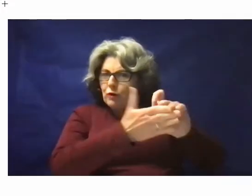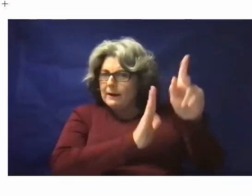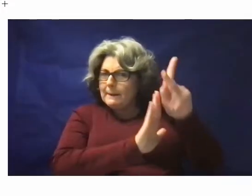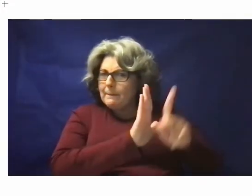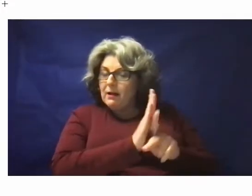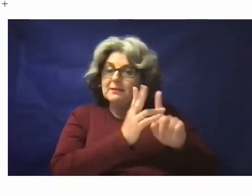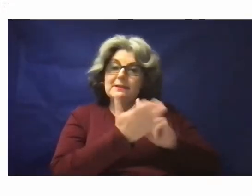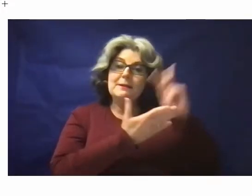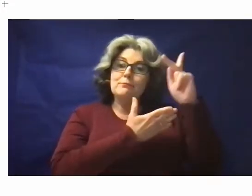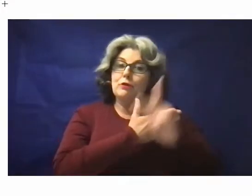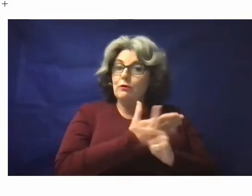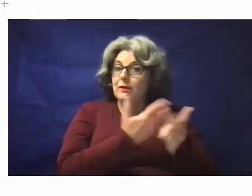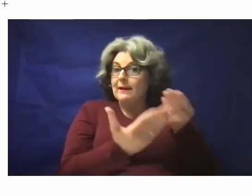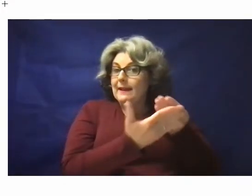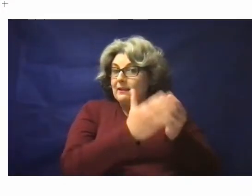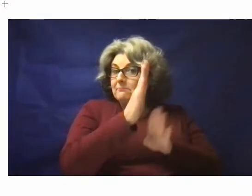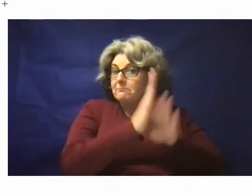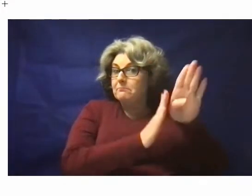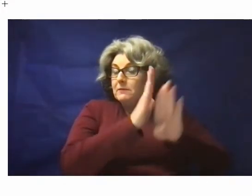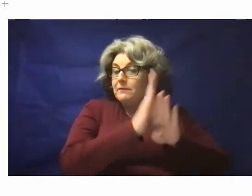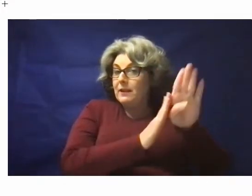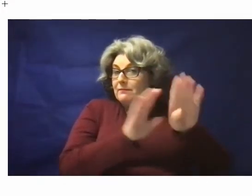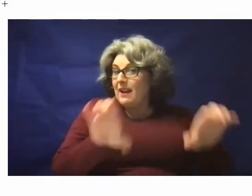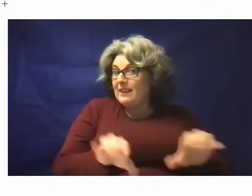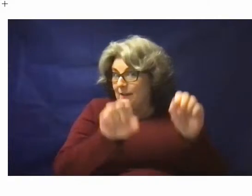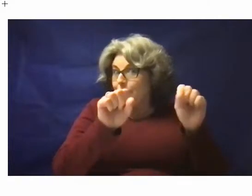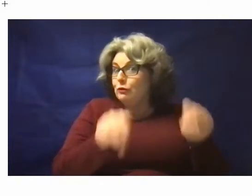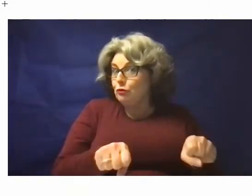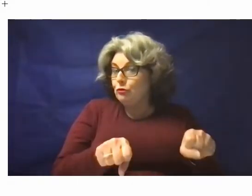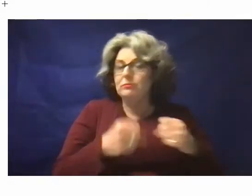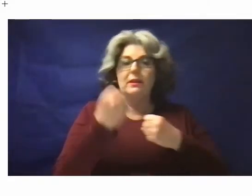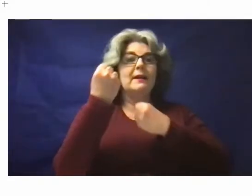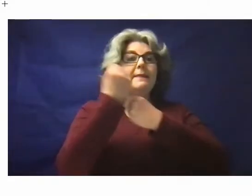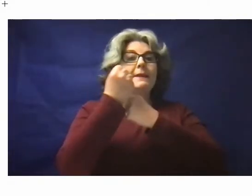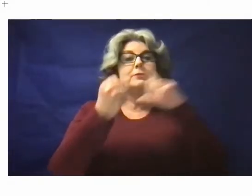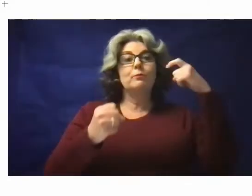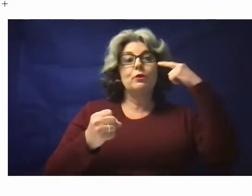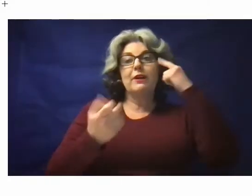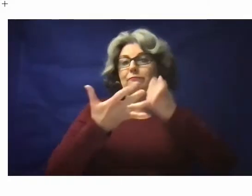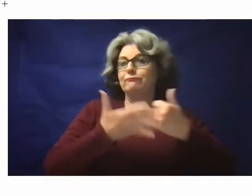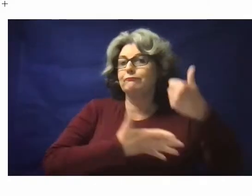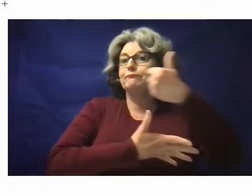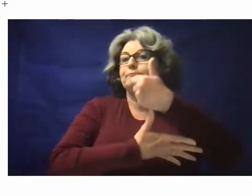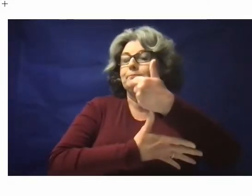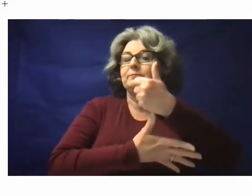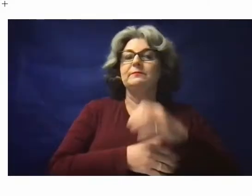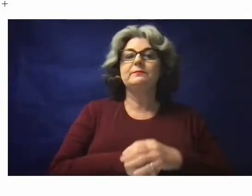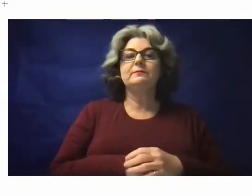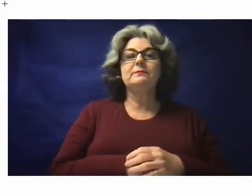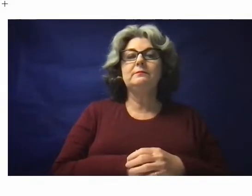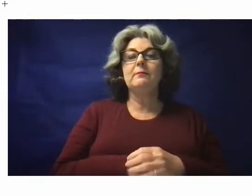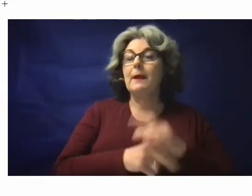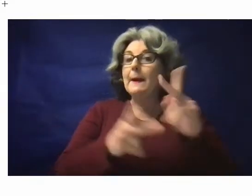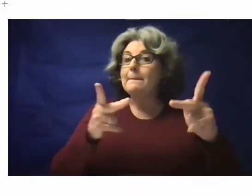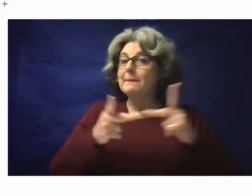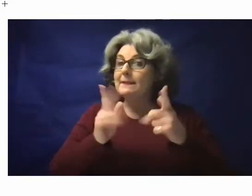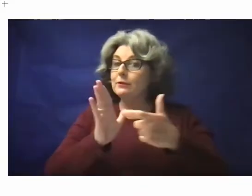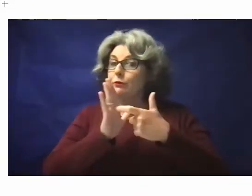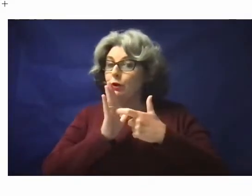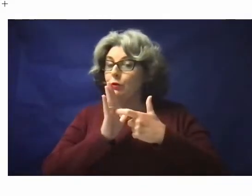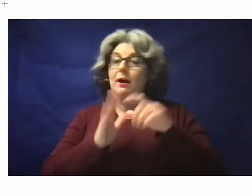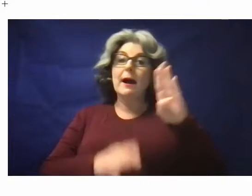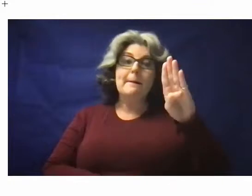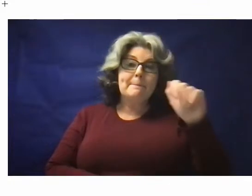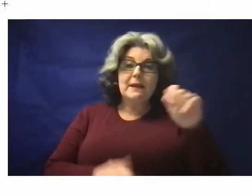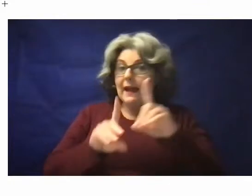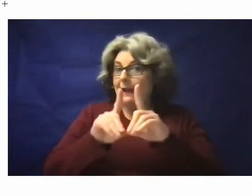programs, and economic development activities that support government priorities. Positions require a bachelor's